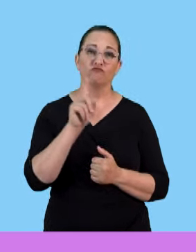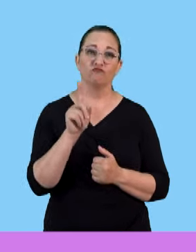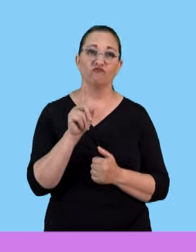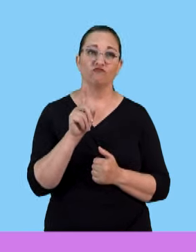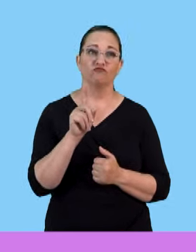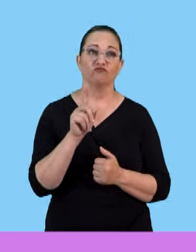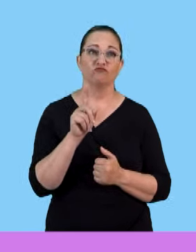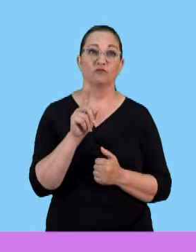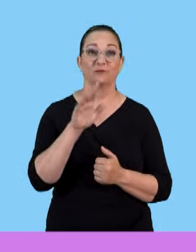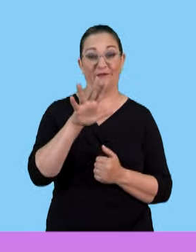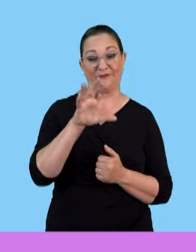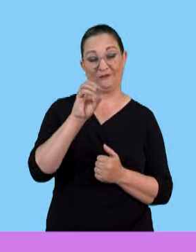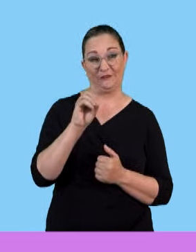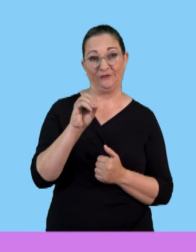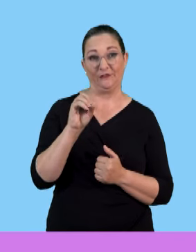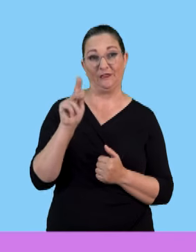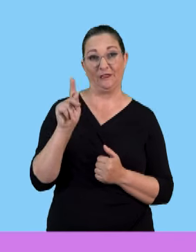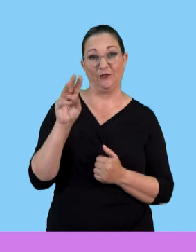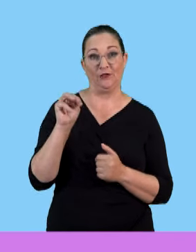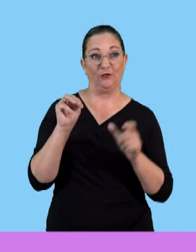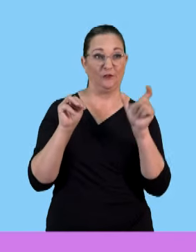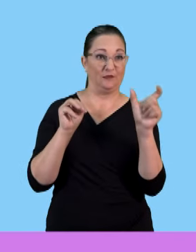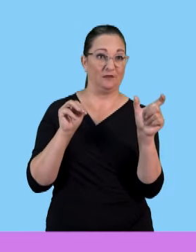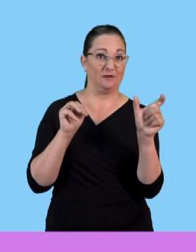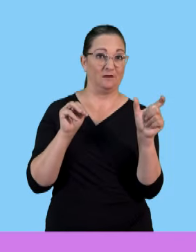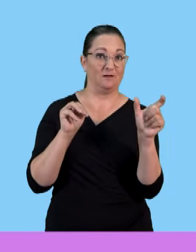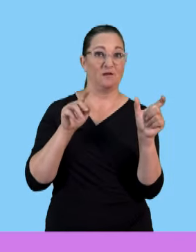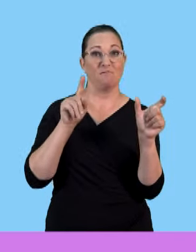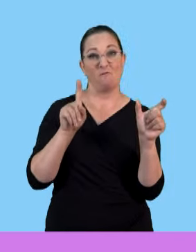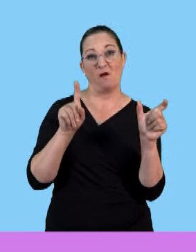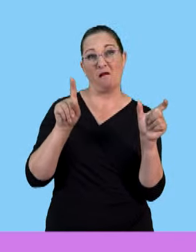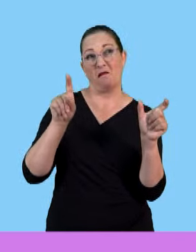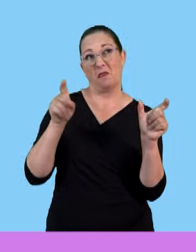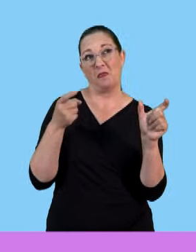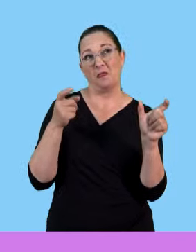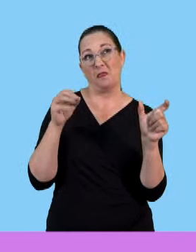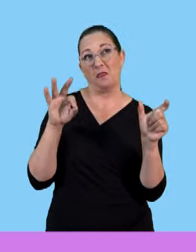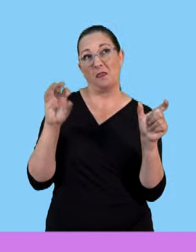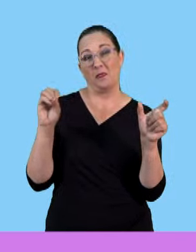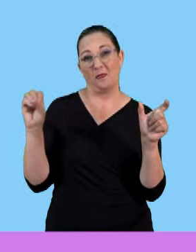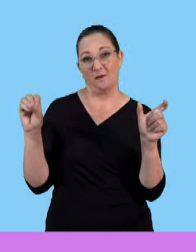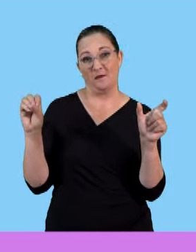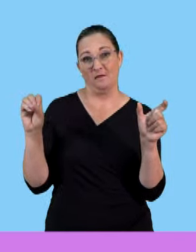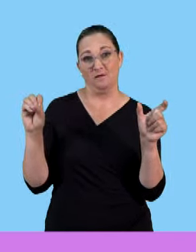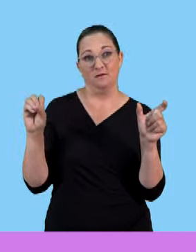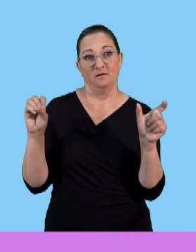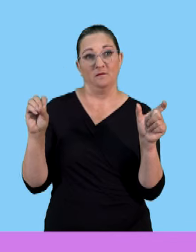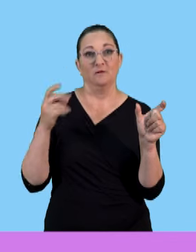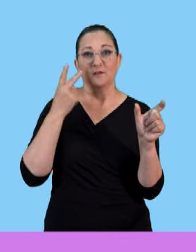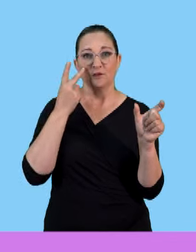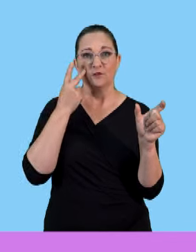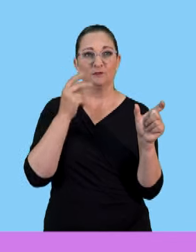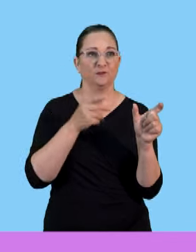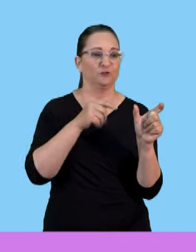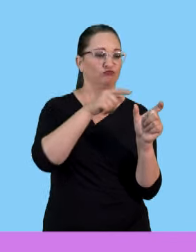us up to including 50 kilometers, you'll be paying a cost of 1,300, and you can